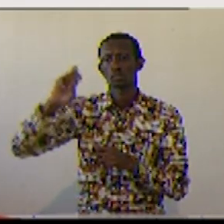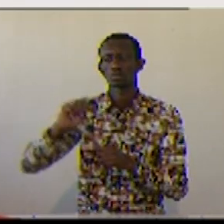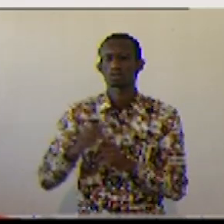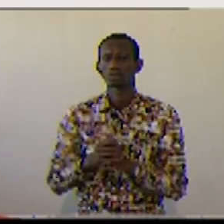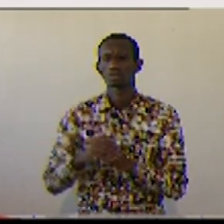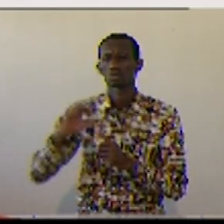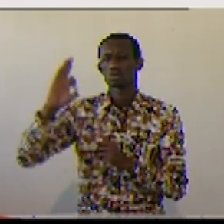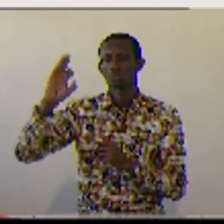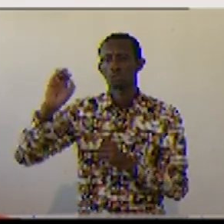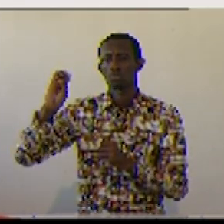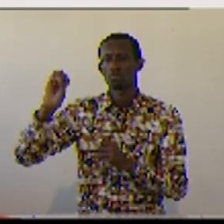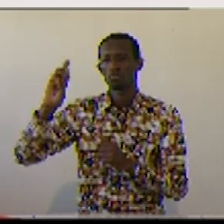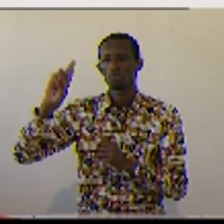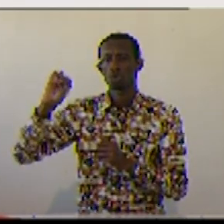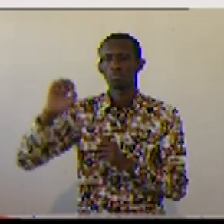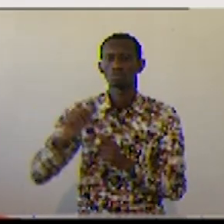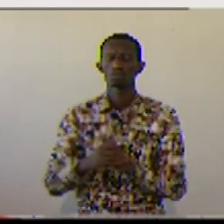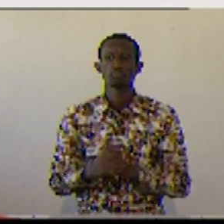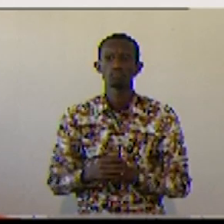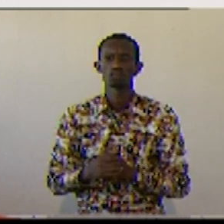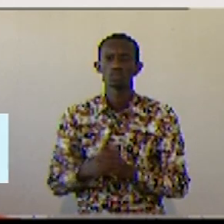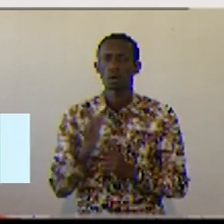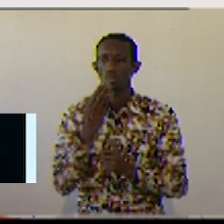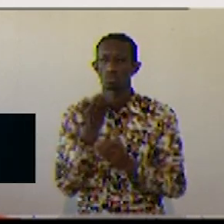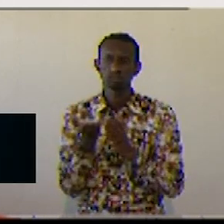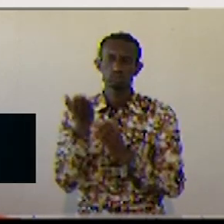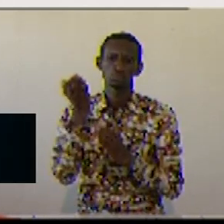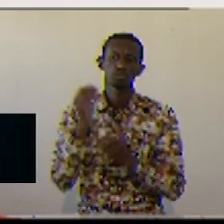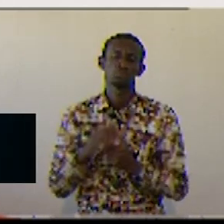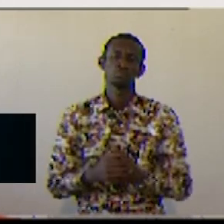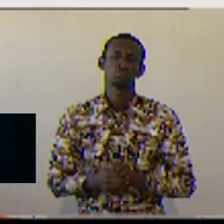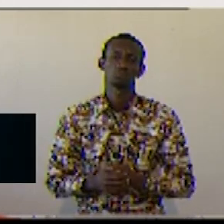carbon dioxide is a gas at room temperature and pressure.